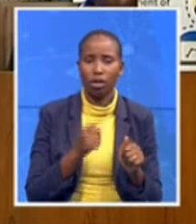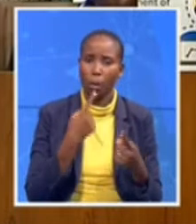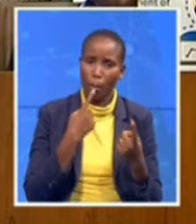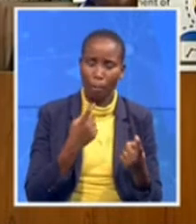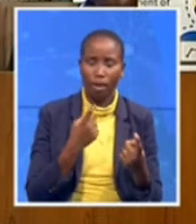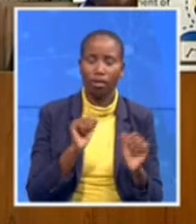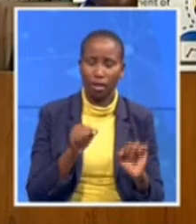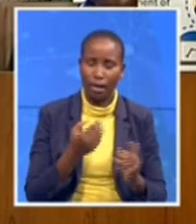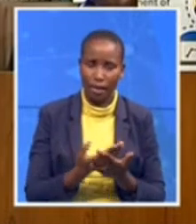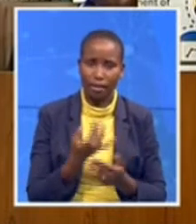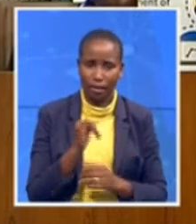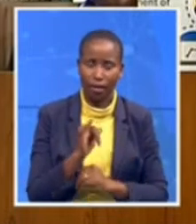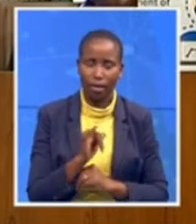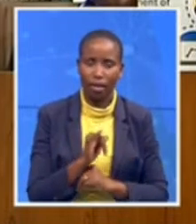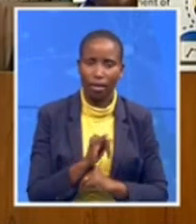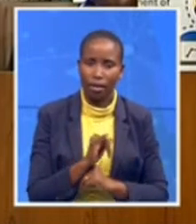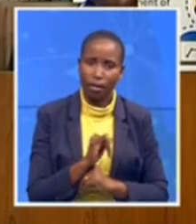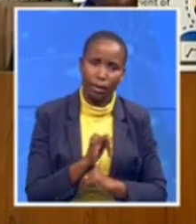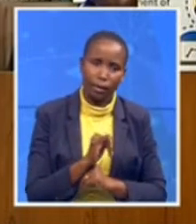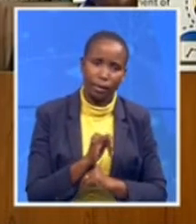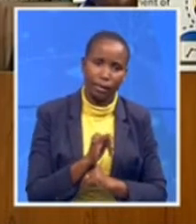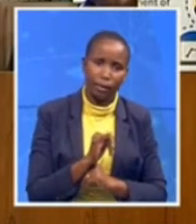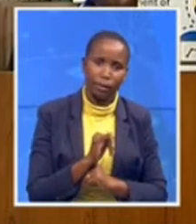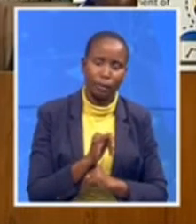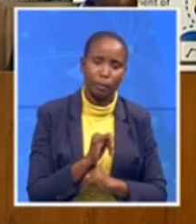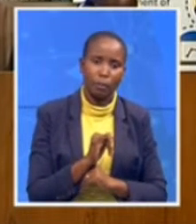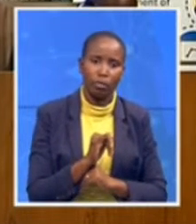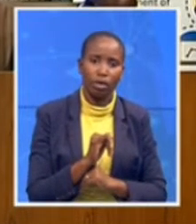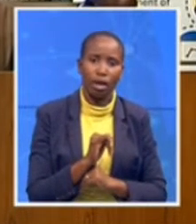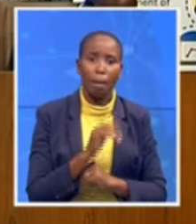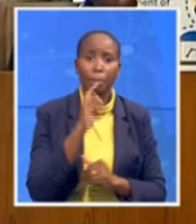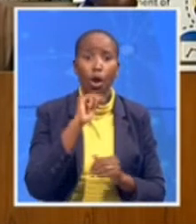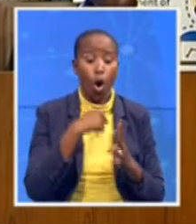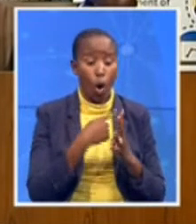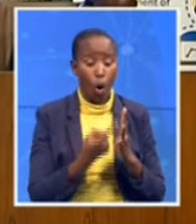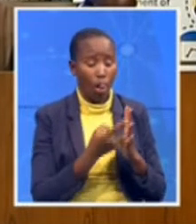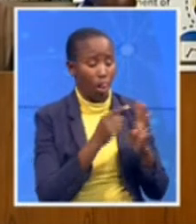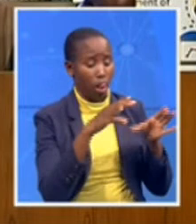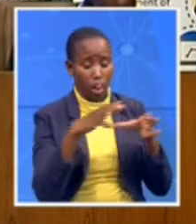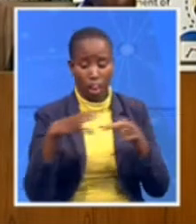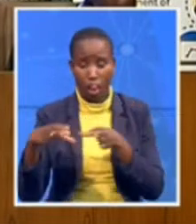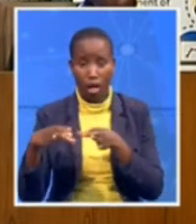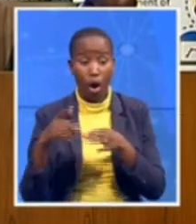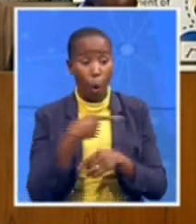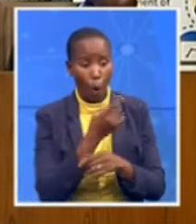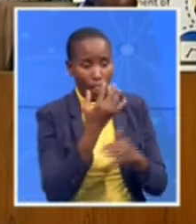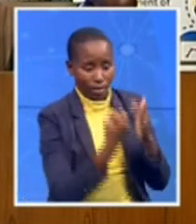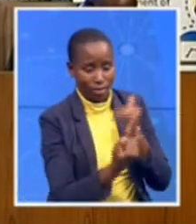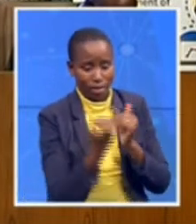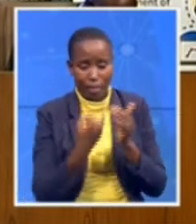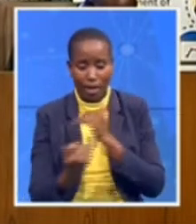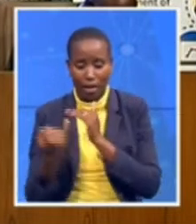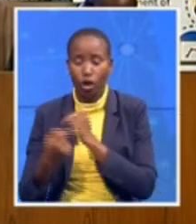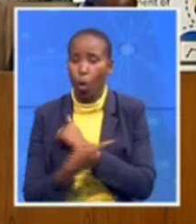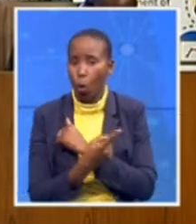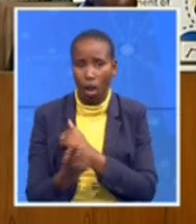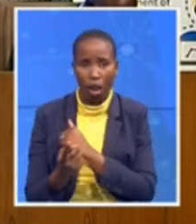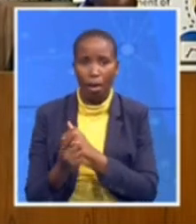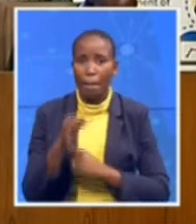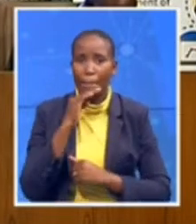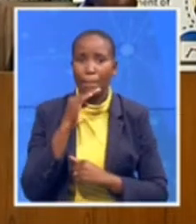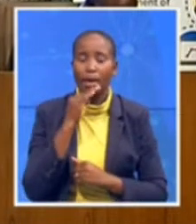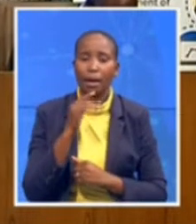All of these entities that I've mentioned are more independent, and they have to act without any favor